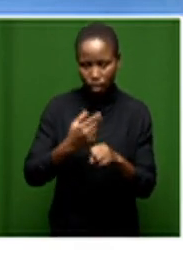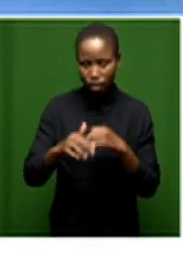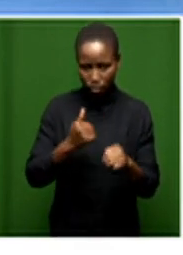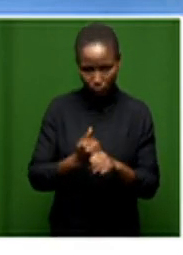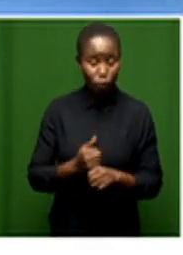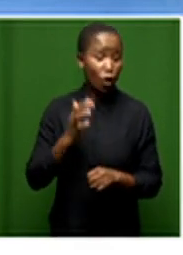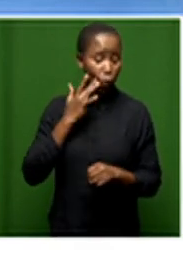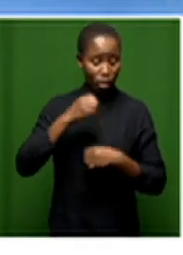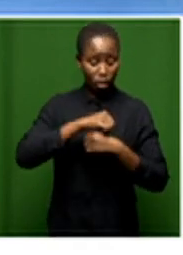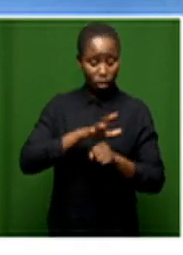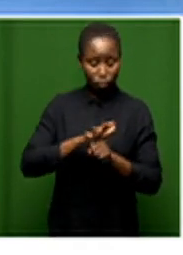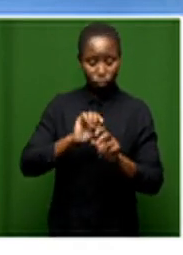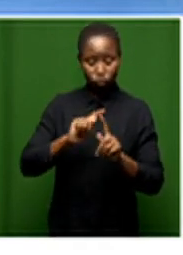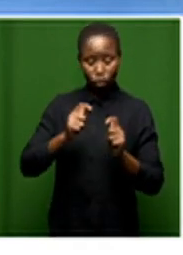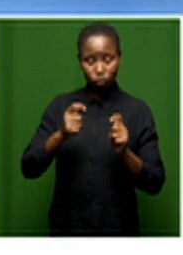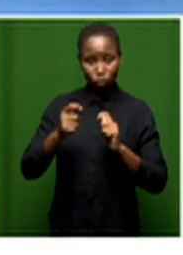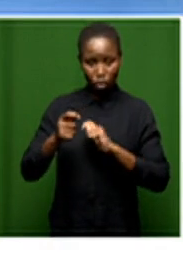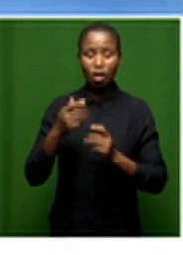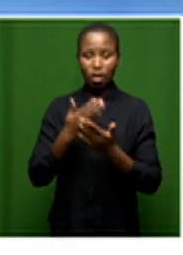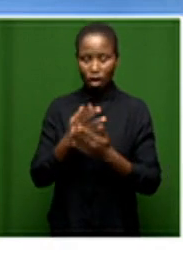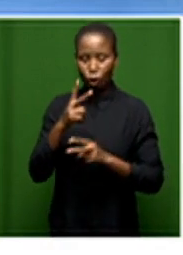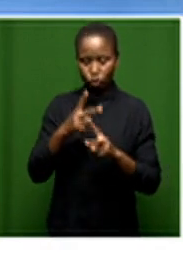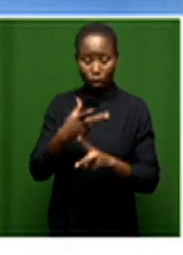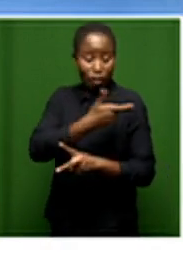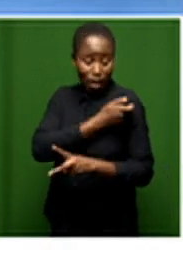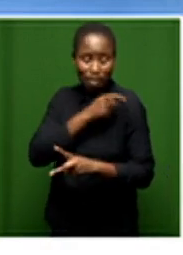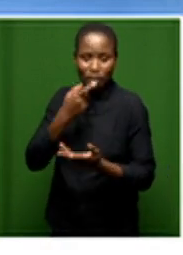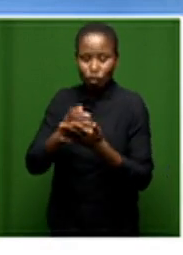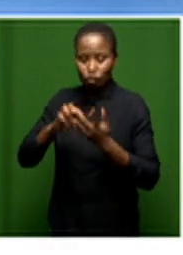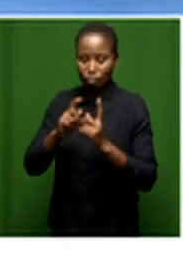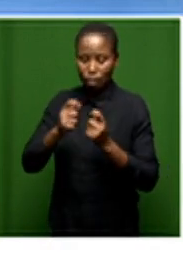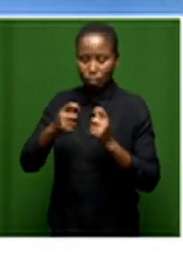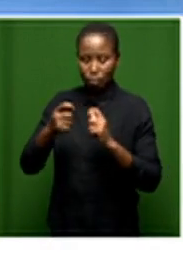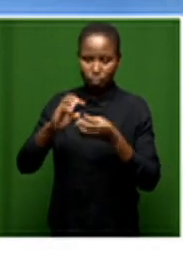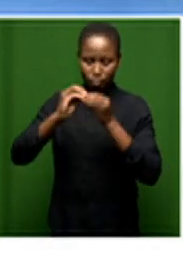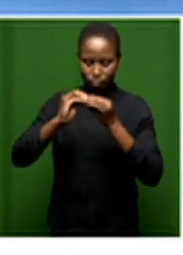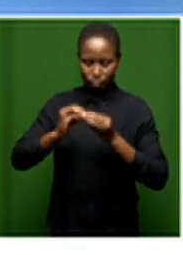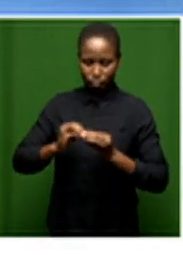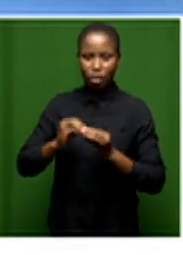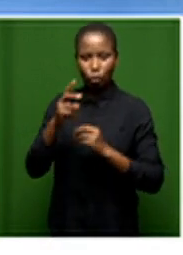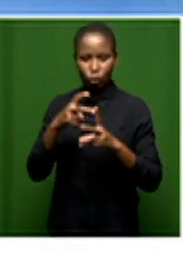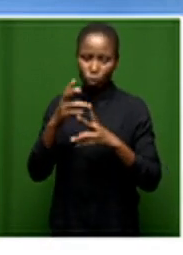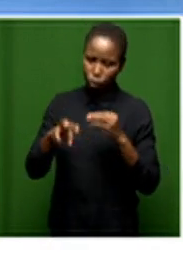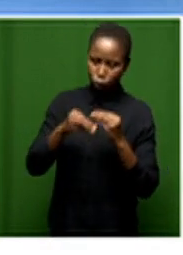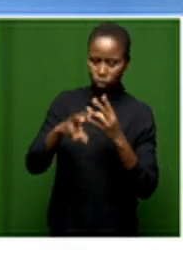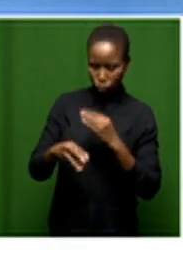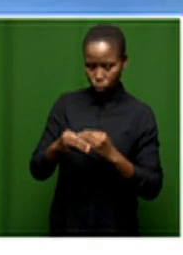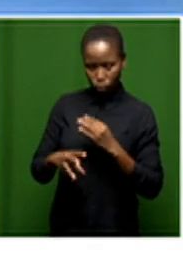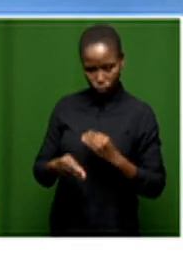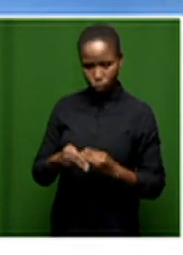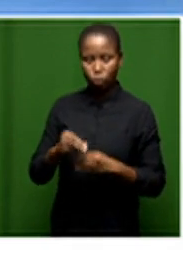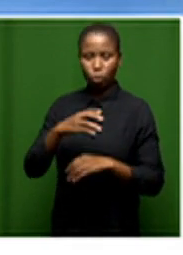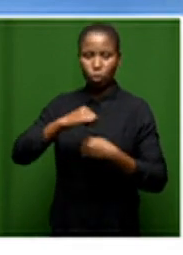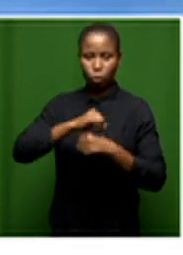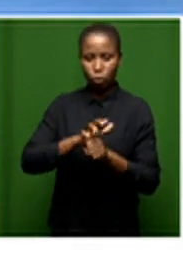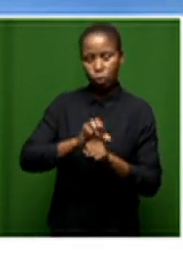to adjust our vaccines to make sure that we include the variants so that we don't have issues